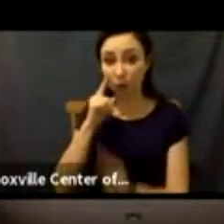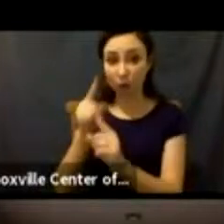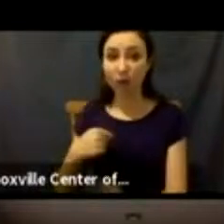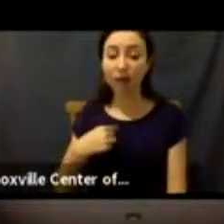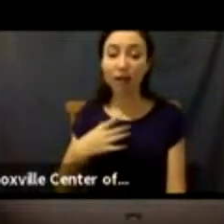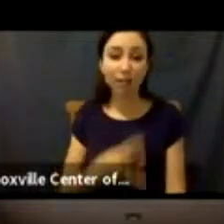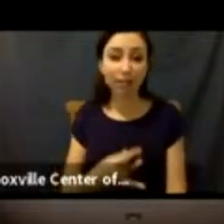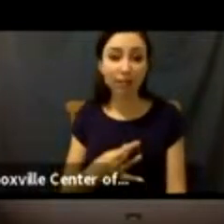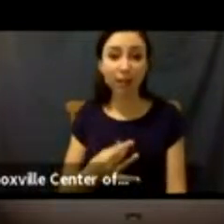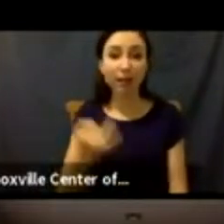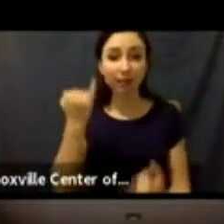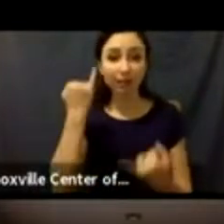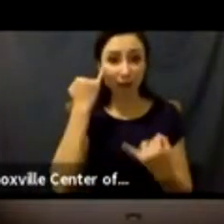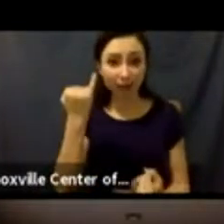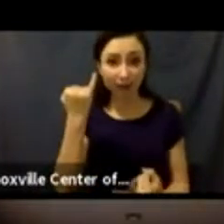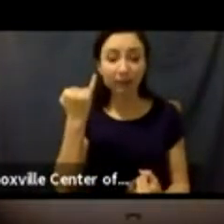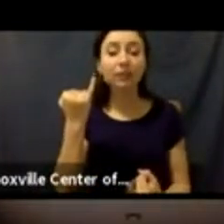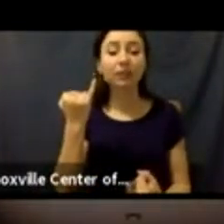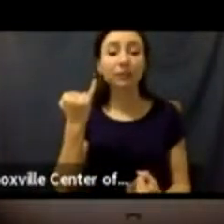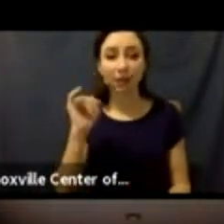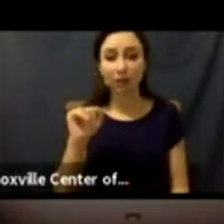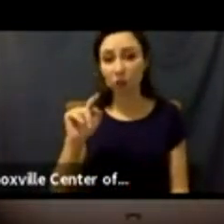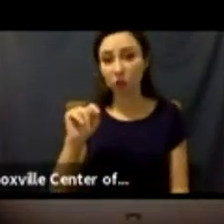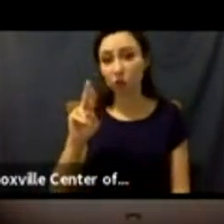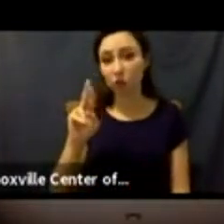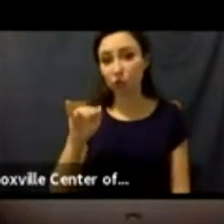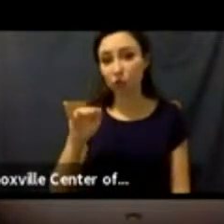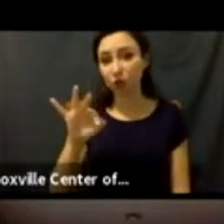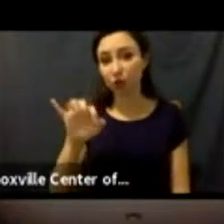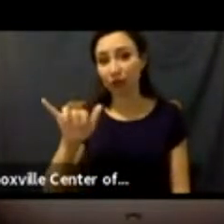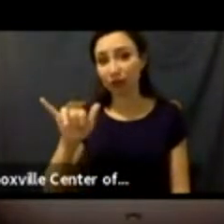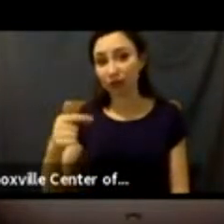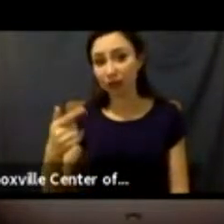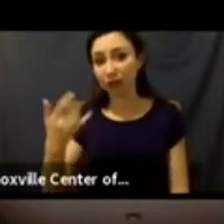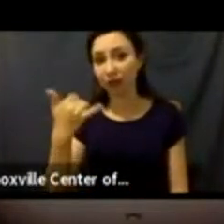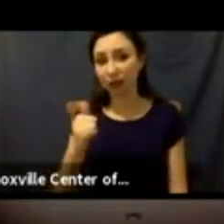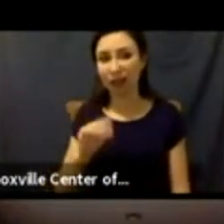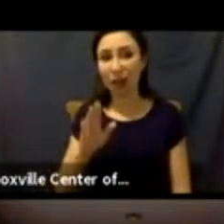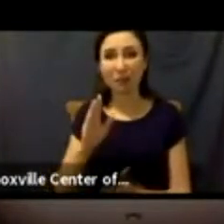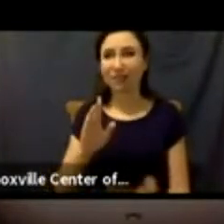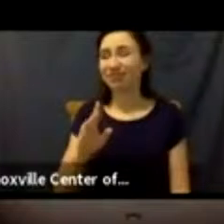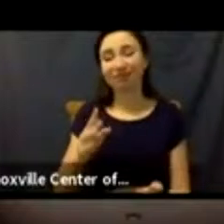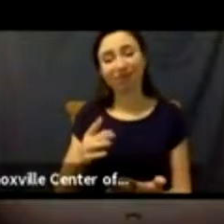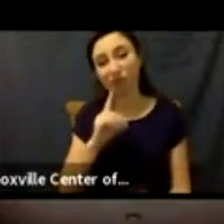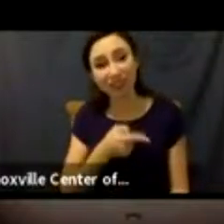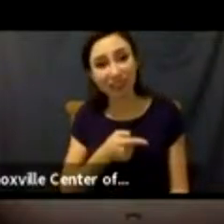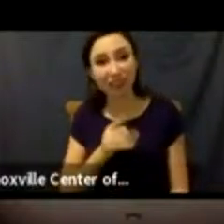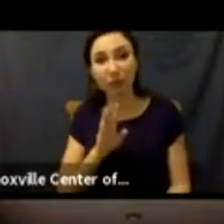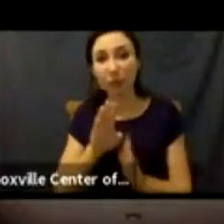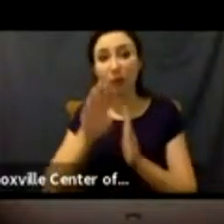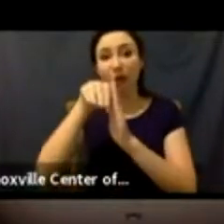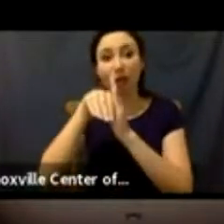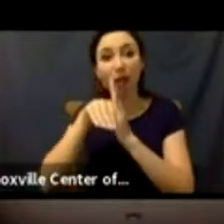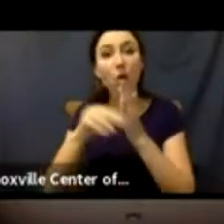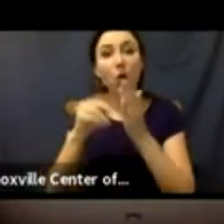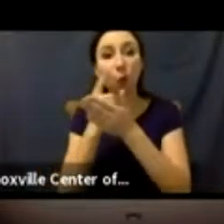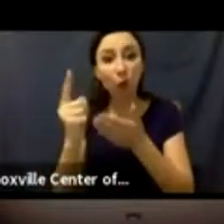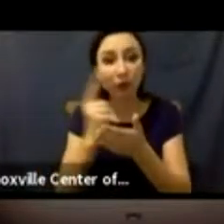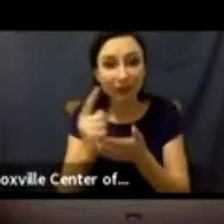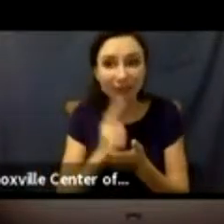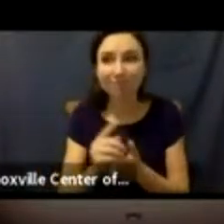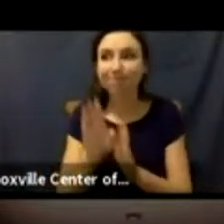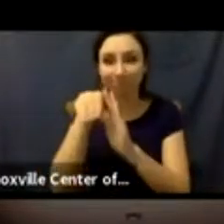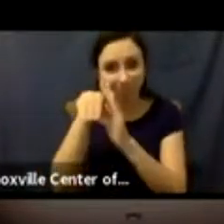yellow into, I mean, let's face it, we were coming down for weeks but we were still yellow because we were above where